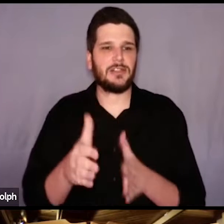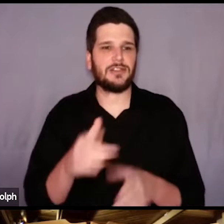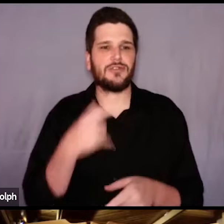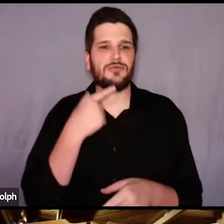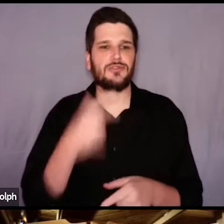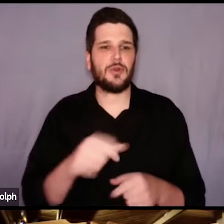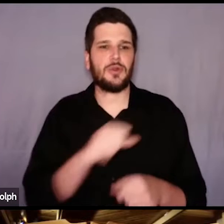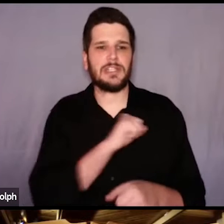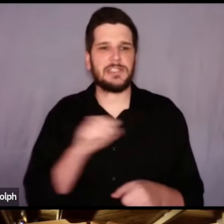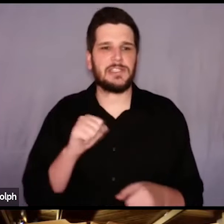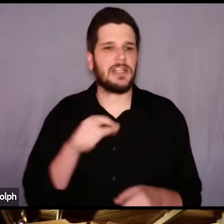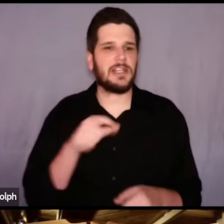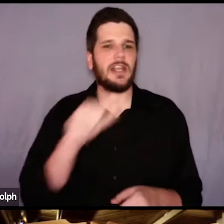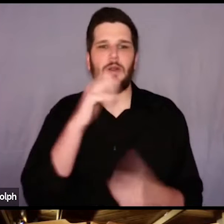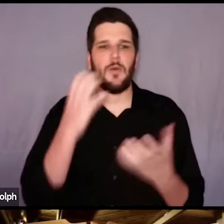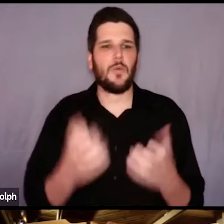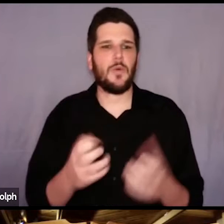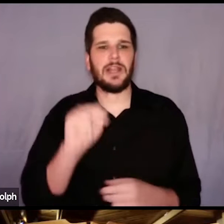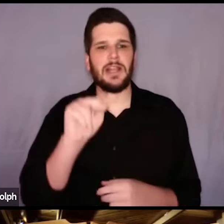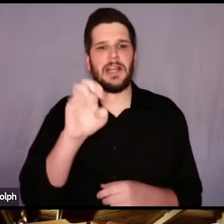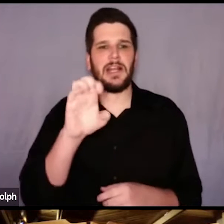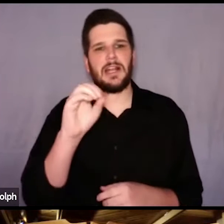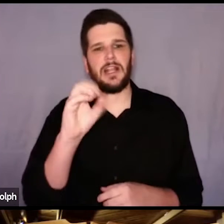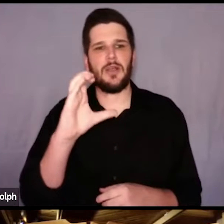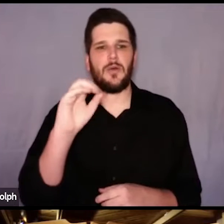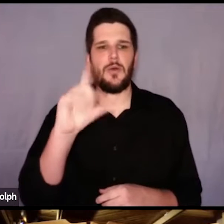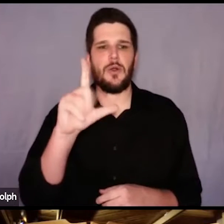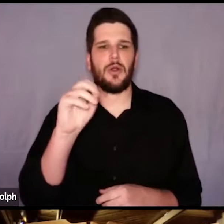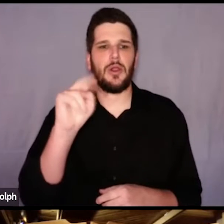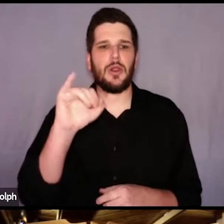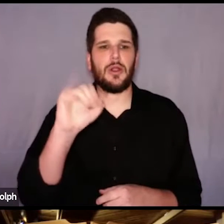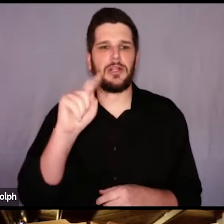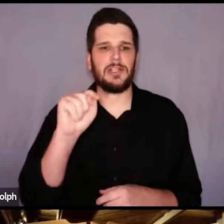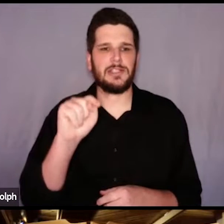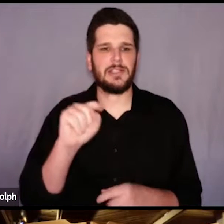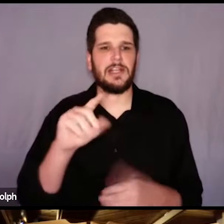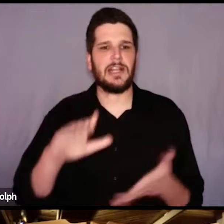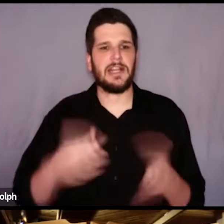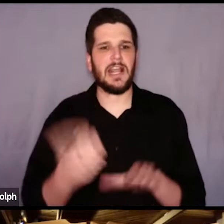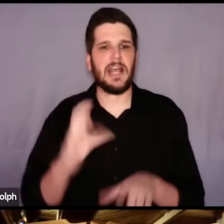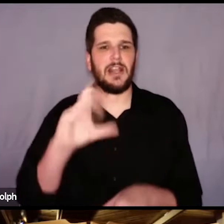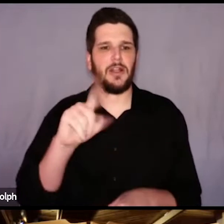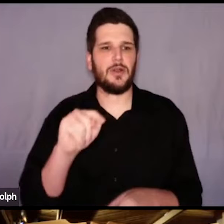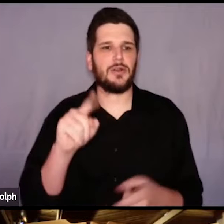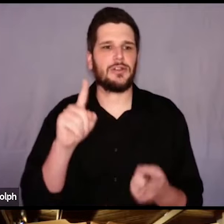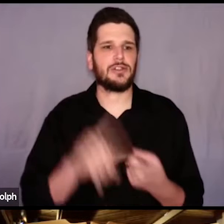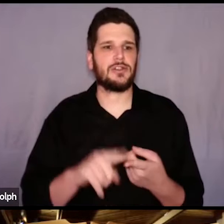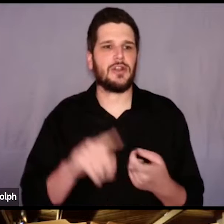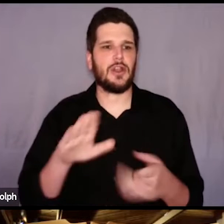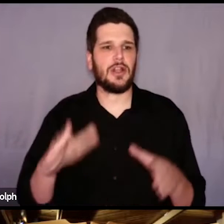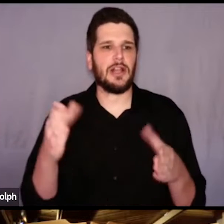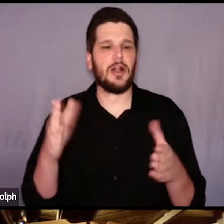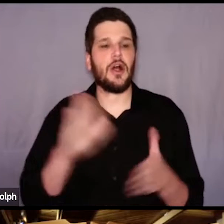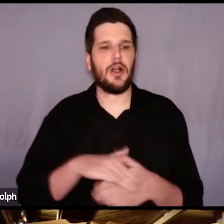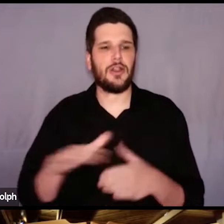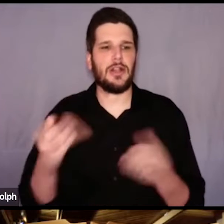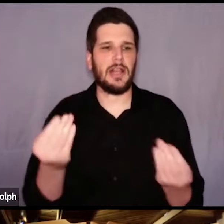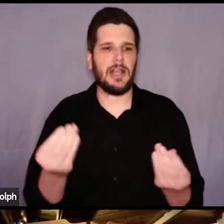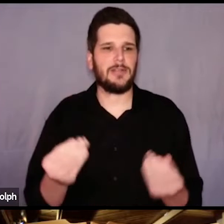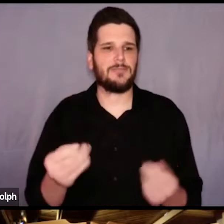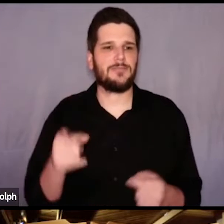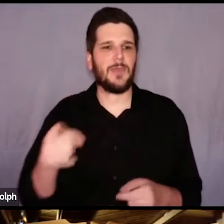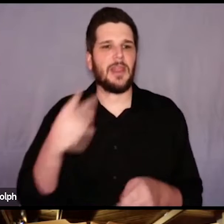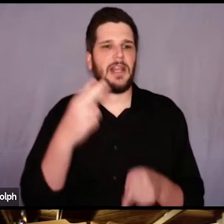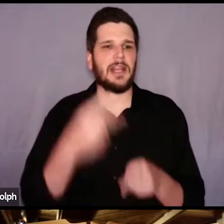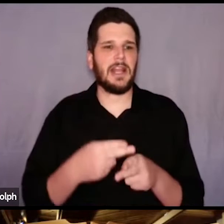left alive. So who is it that is death denying? And why the binary to glorifying? He says having the option to